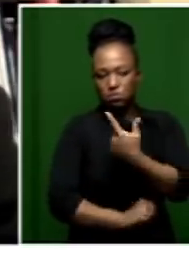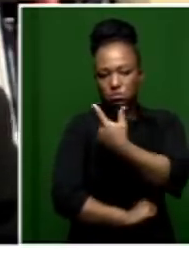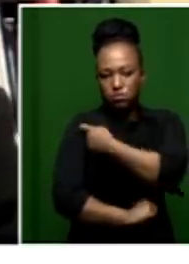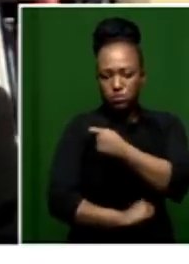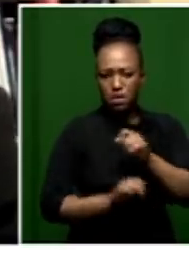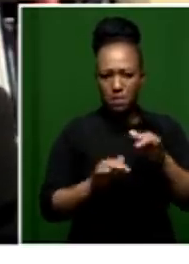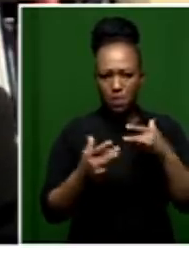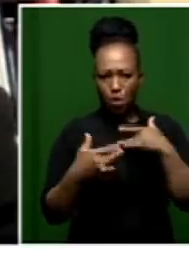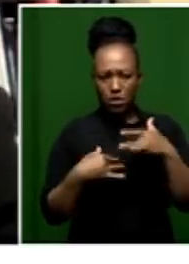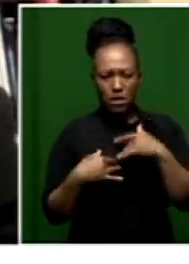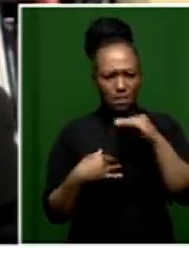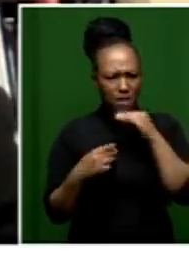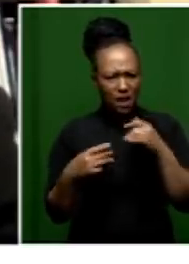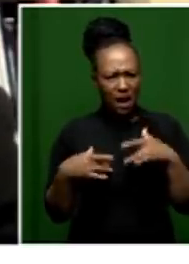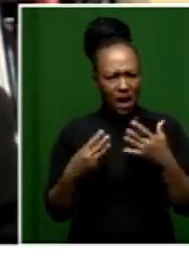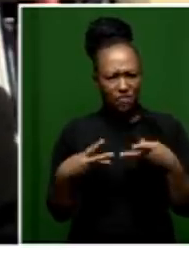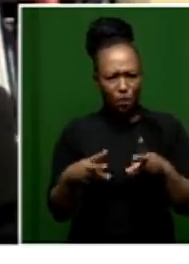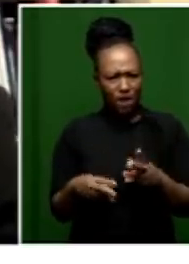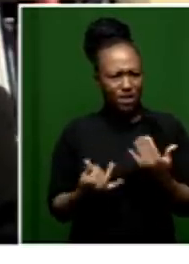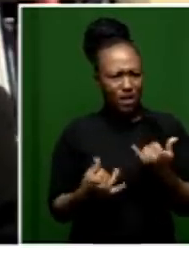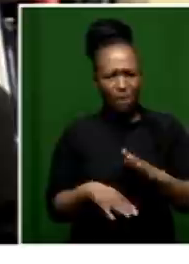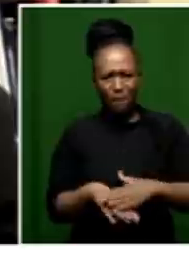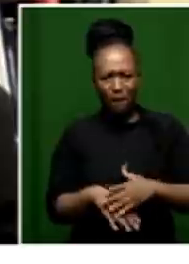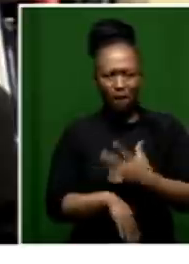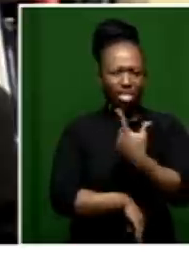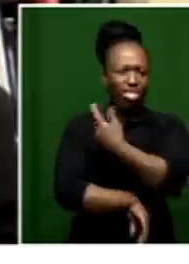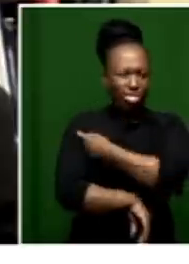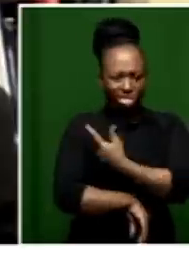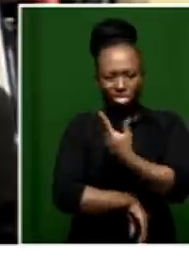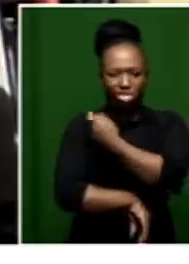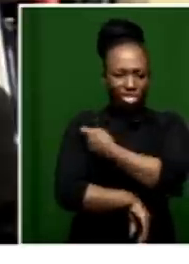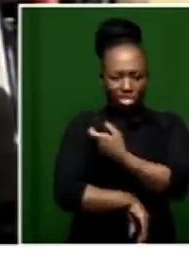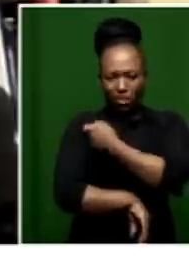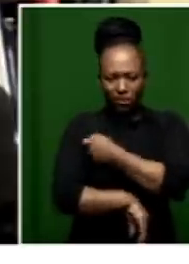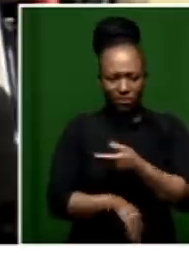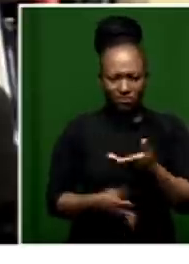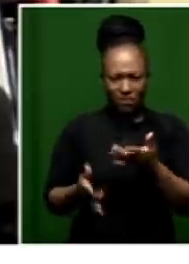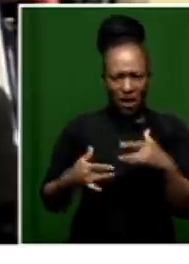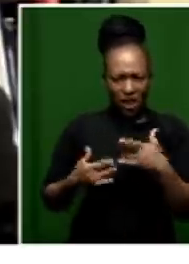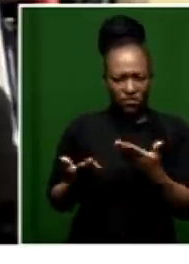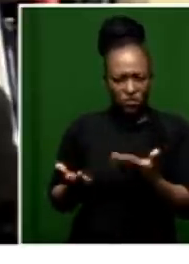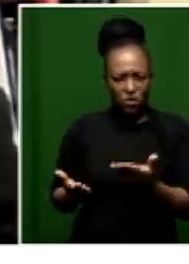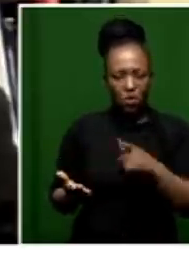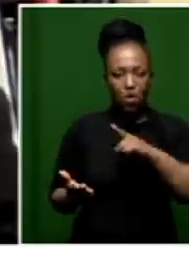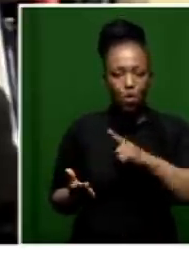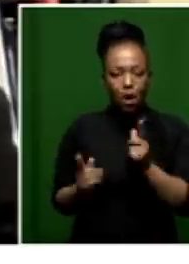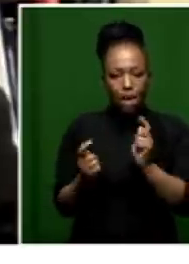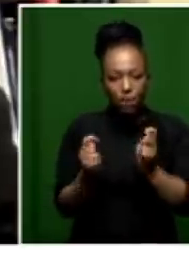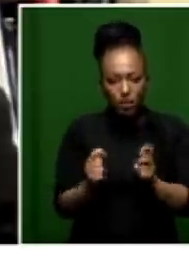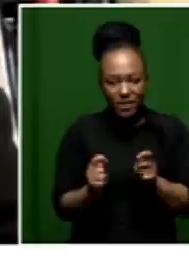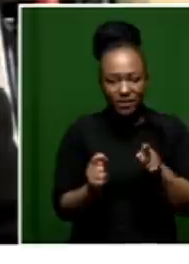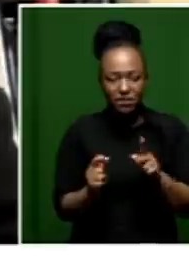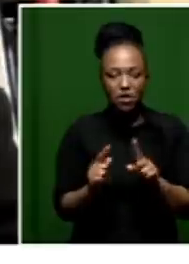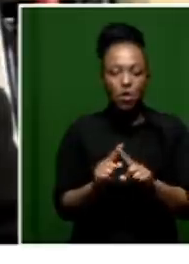be a way of life? And does it have anything specifically to do with these mutations?